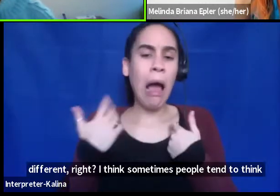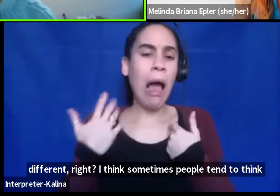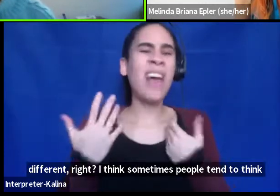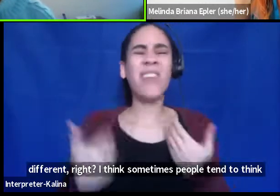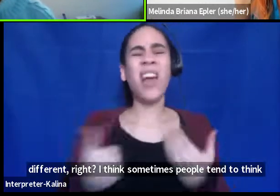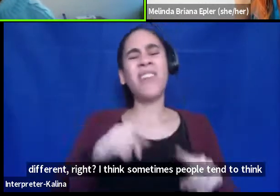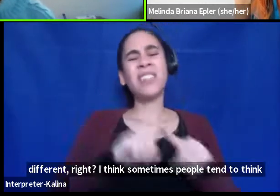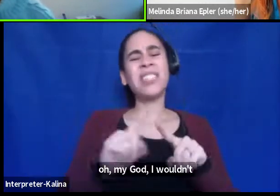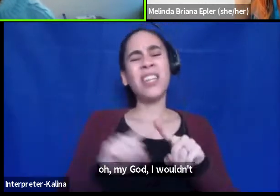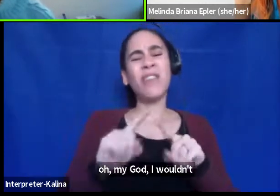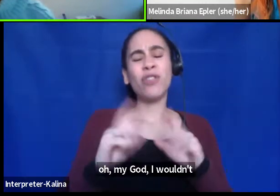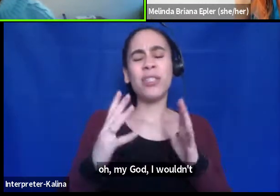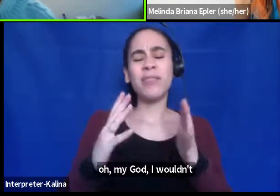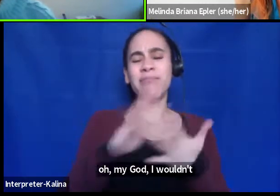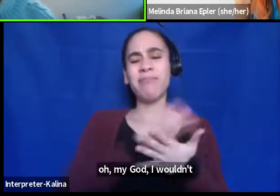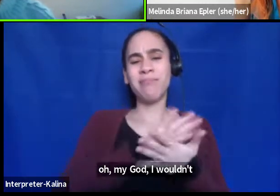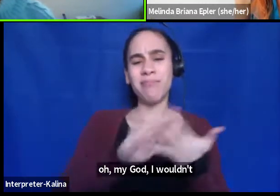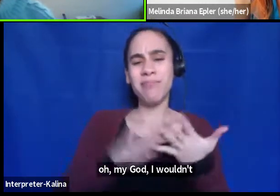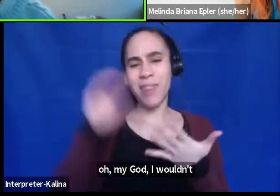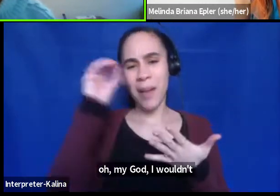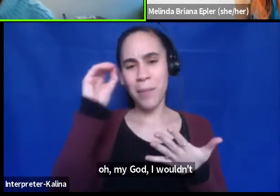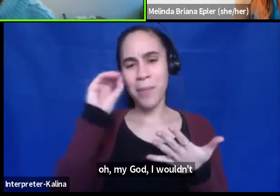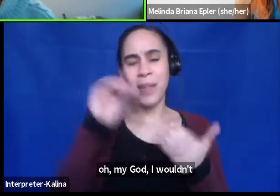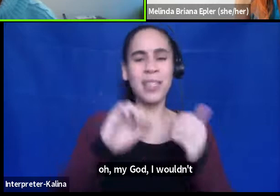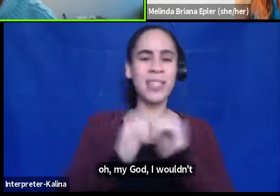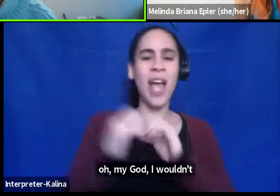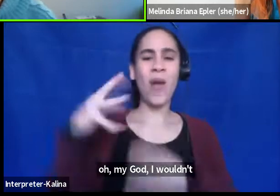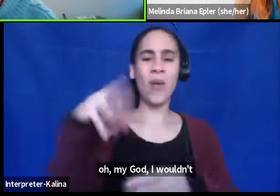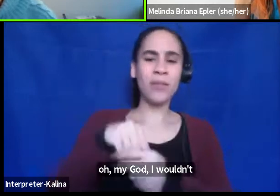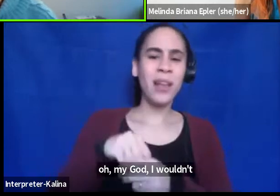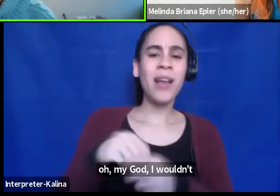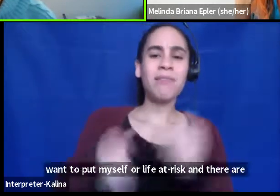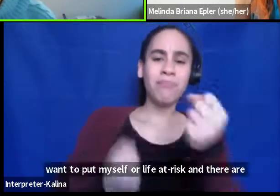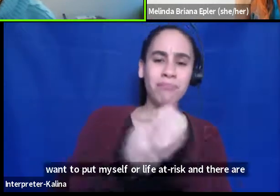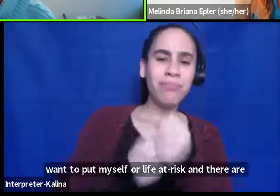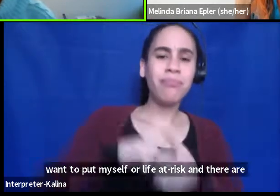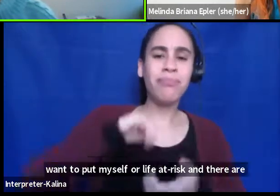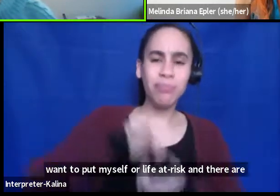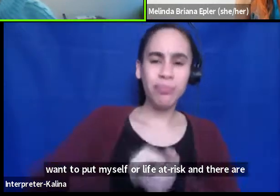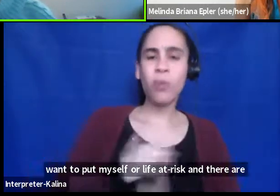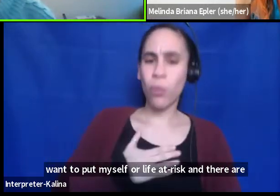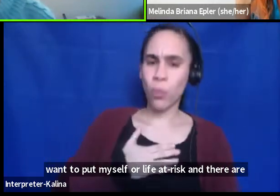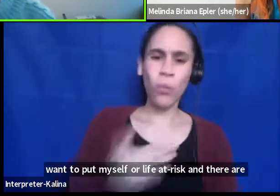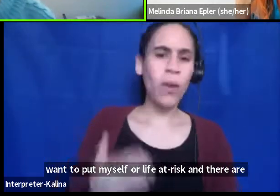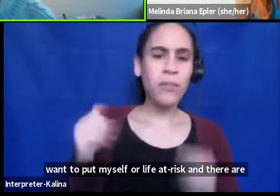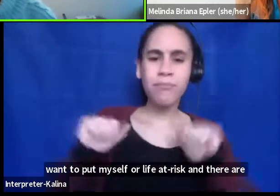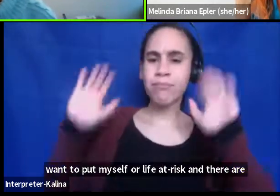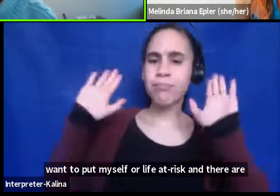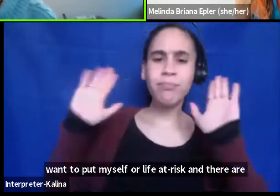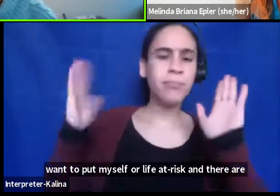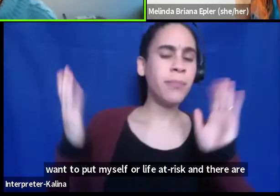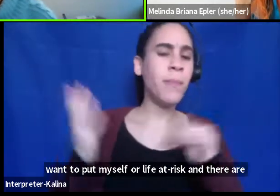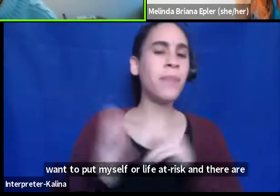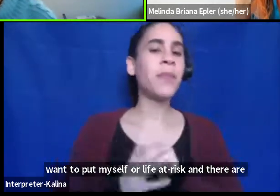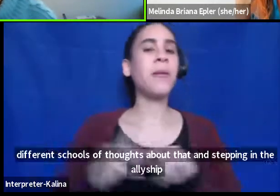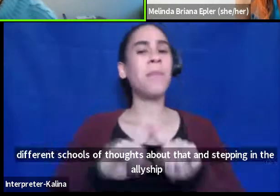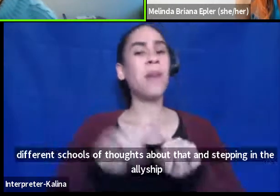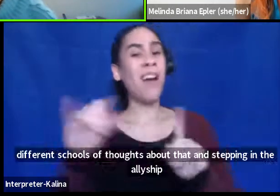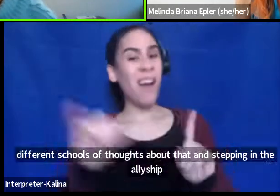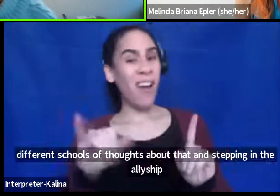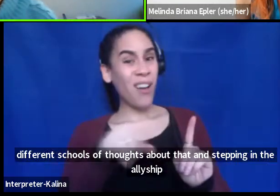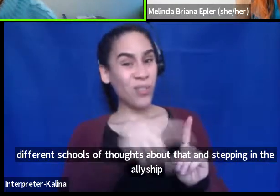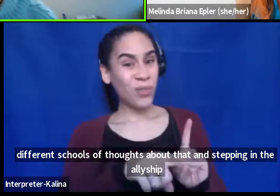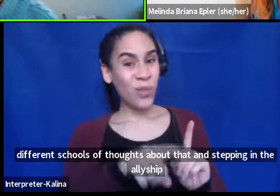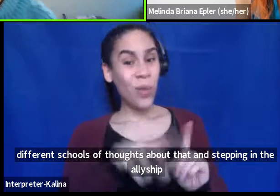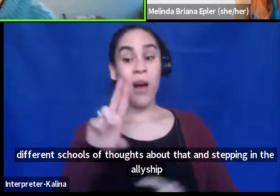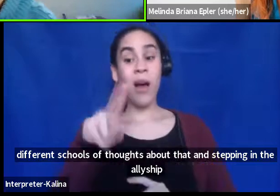thought about that, and stepping into the ally zone and being willing to do that. But also like being an upstander can look